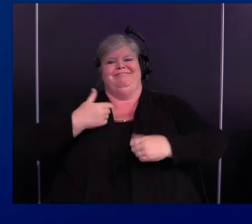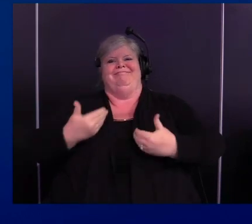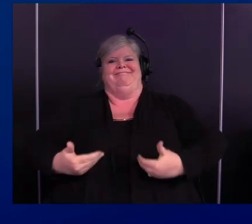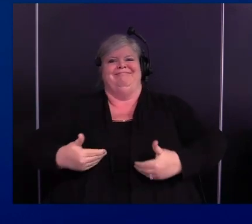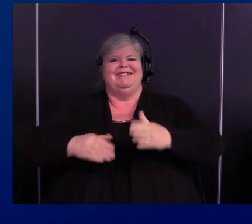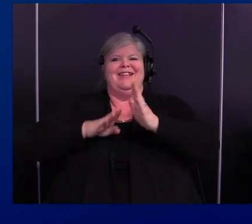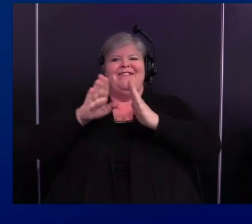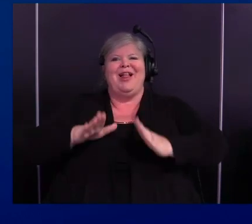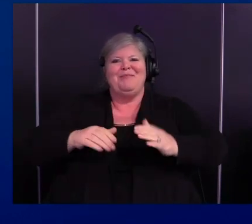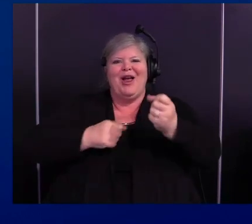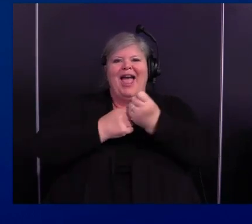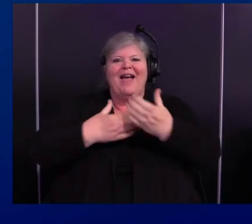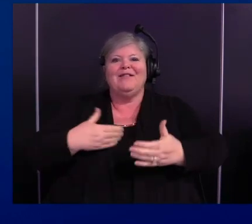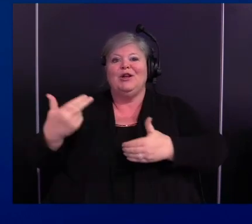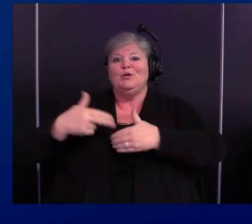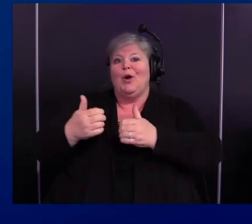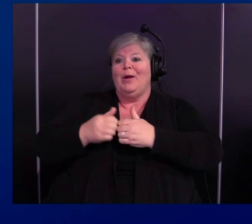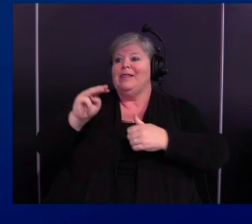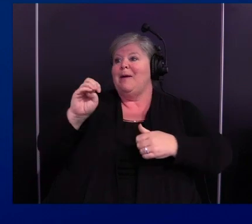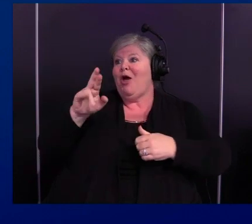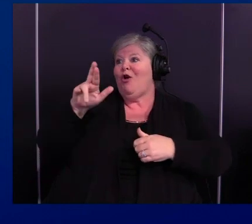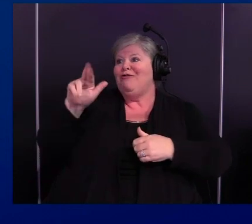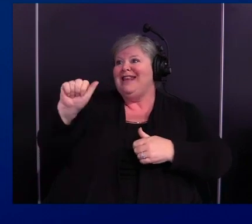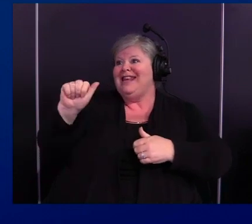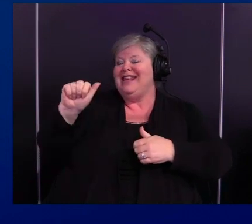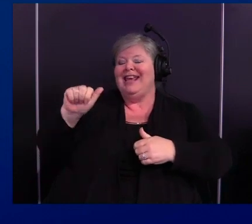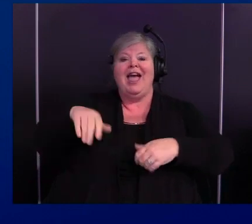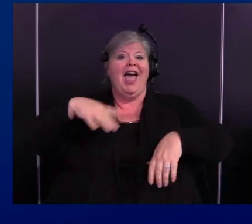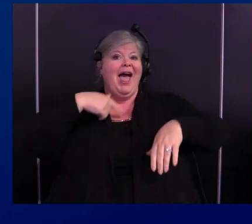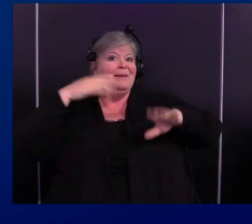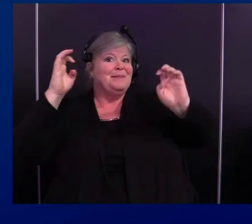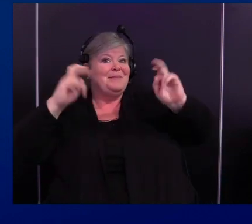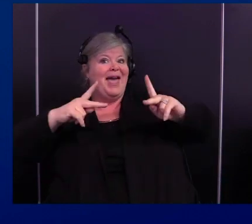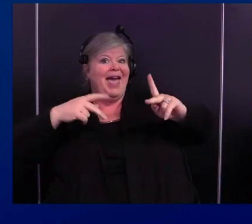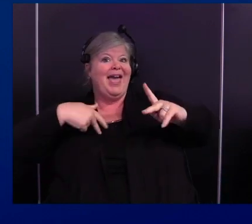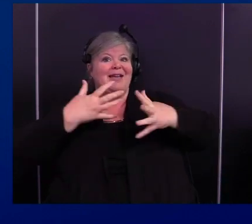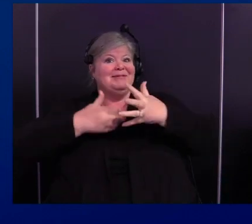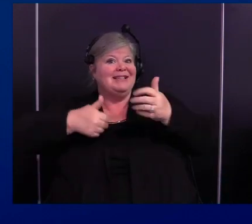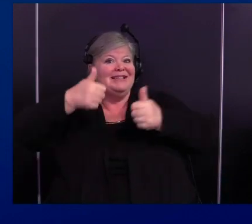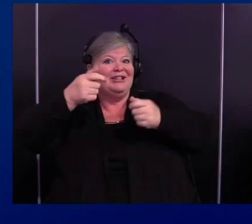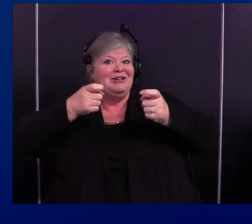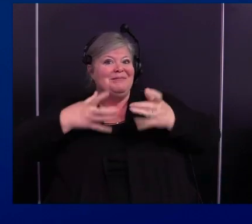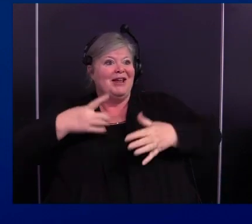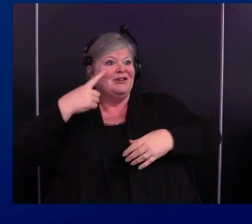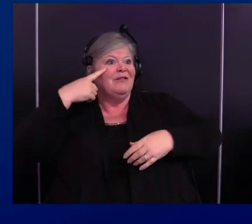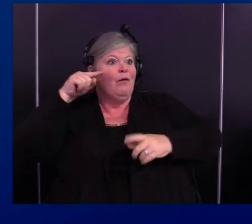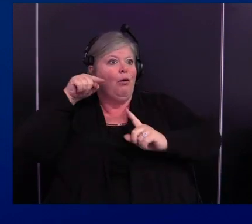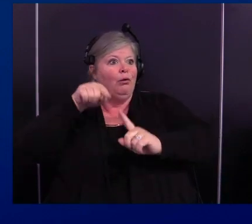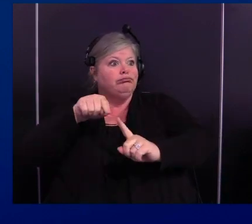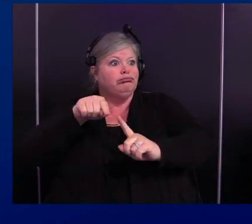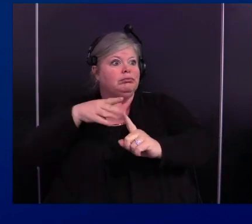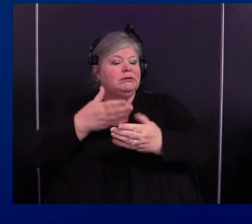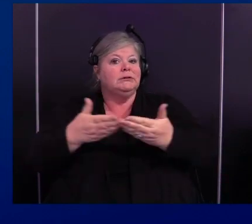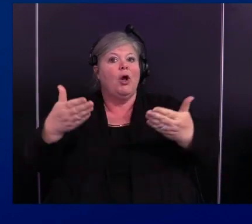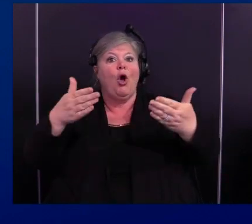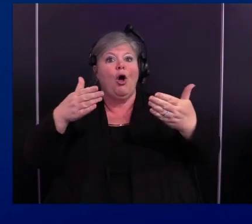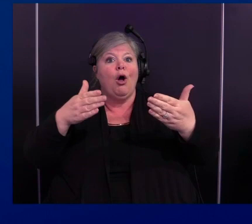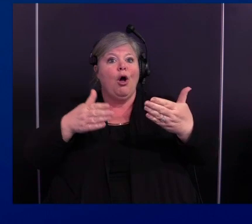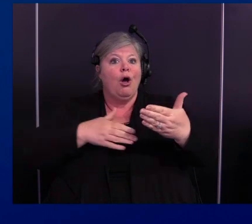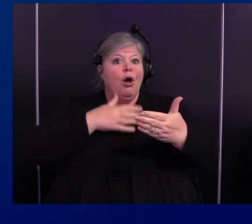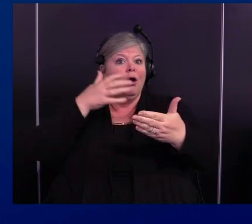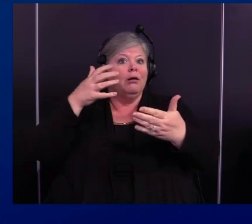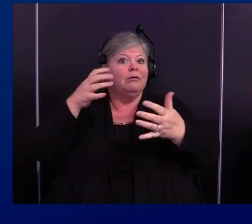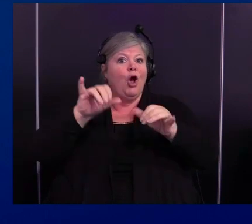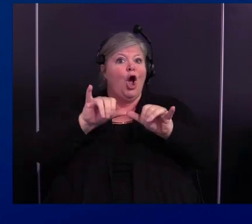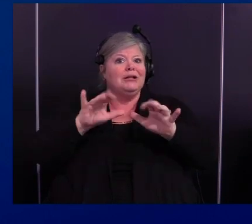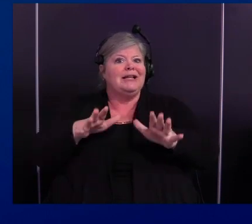AWS, joined by Marie. I'm back. Hey, everyone. I'm still Senior Manager of Partner Solutions Architecture. I'm happy to be closing